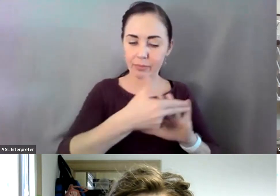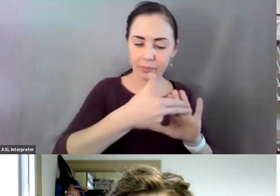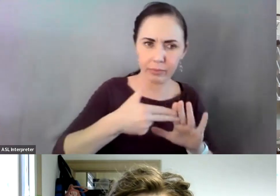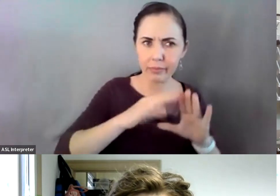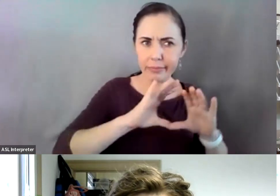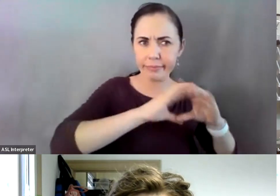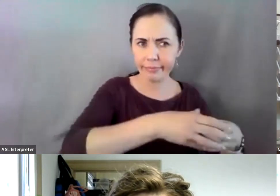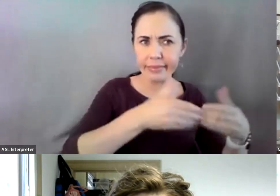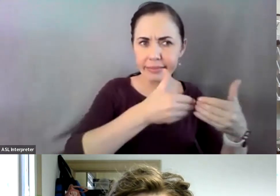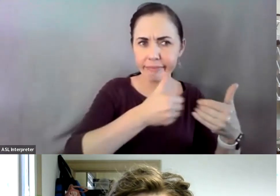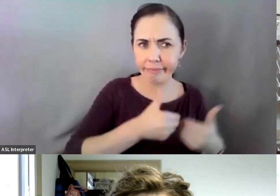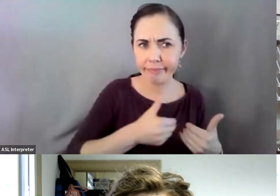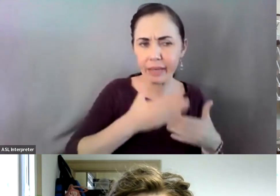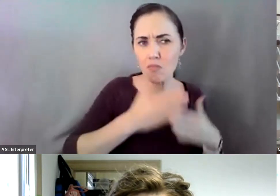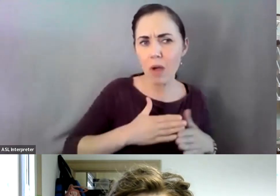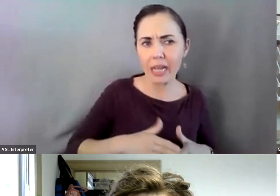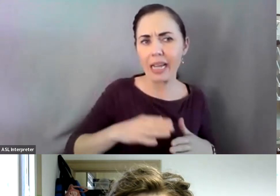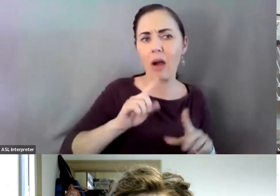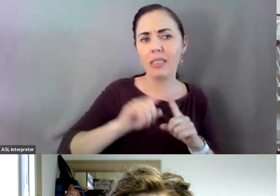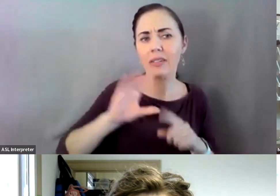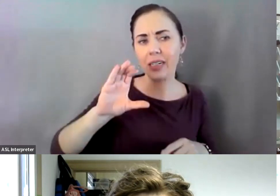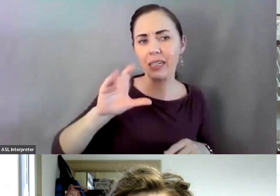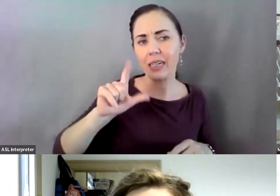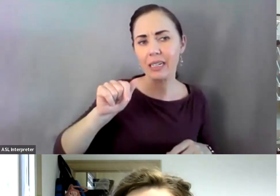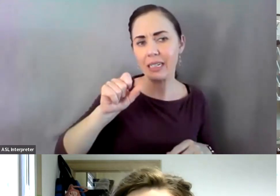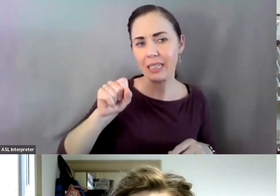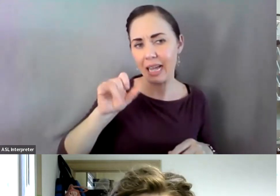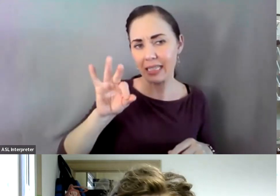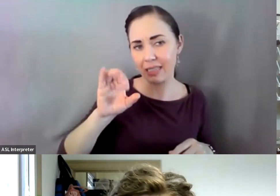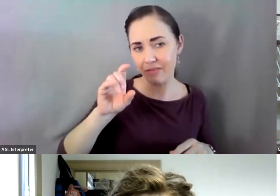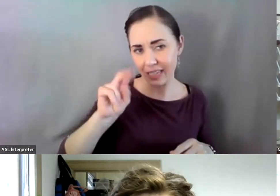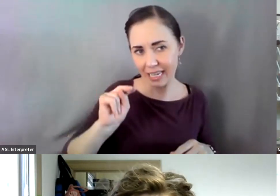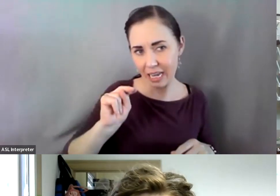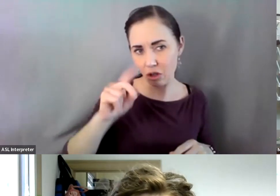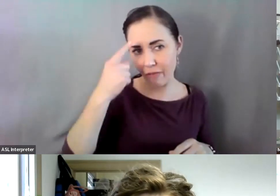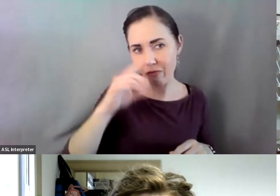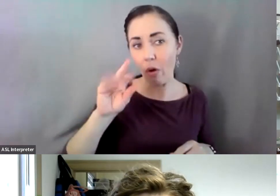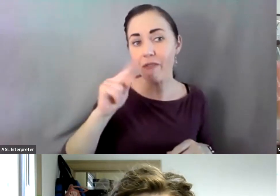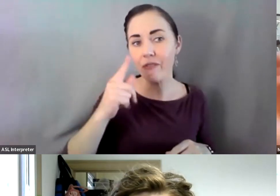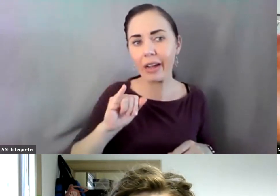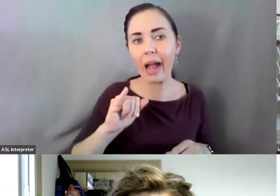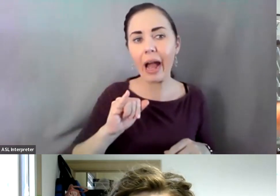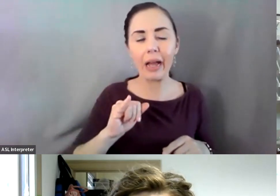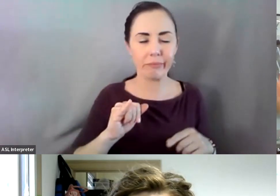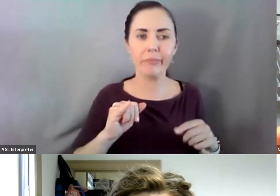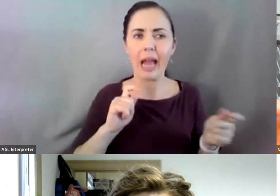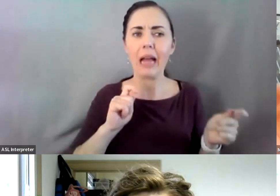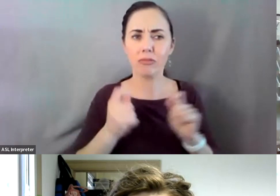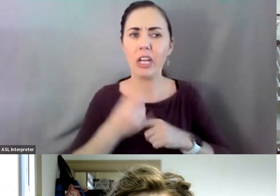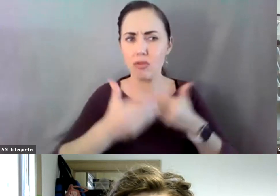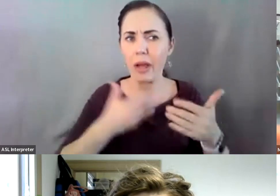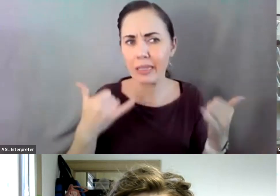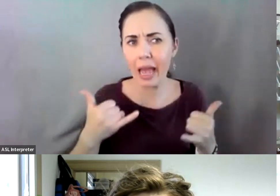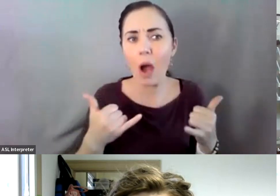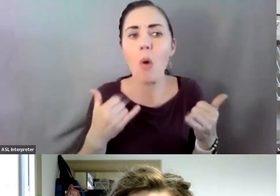to change now. We can use a little piece of DNA sequence, a little piece of the instructions that are used by the fungus for